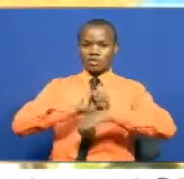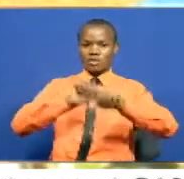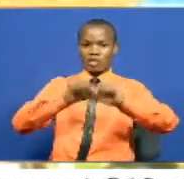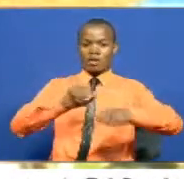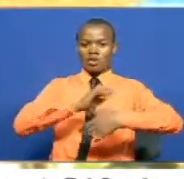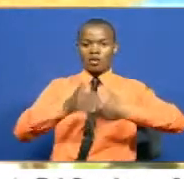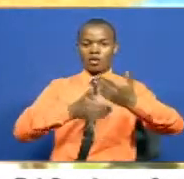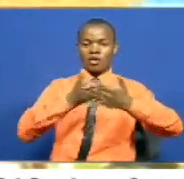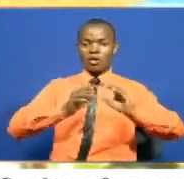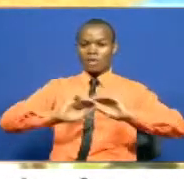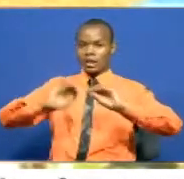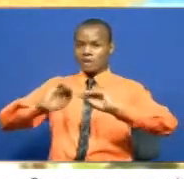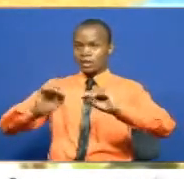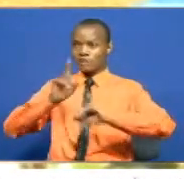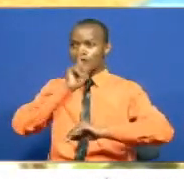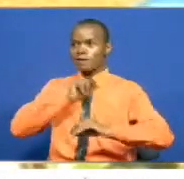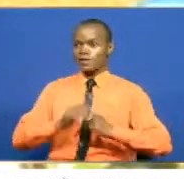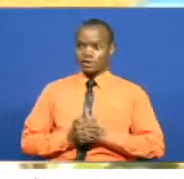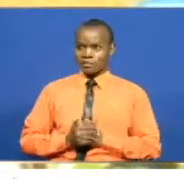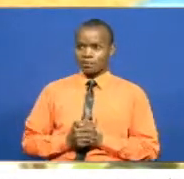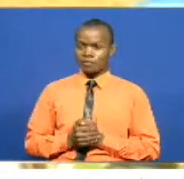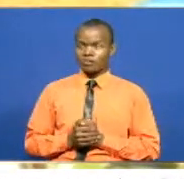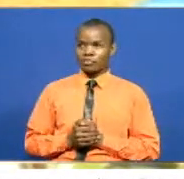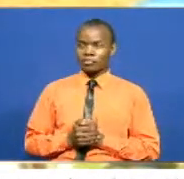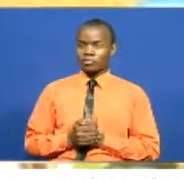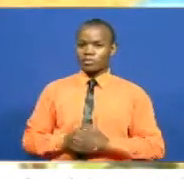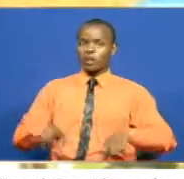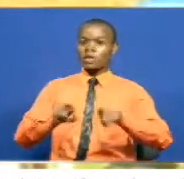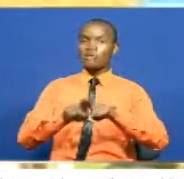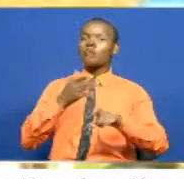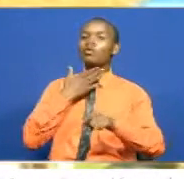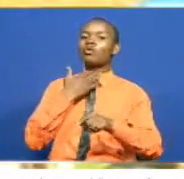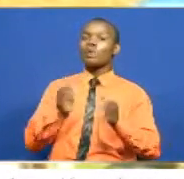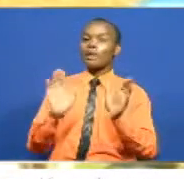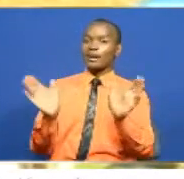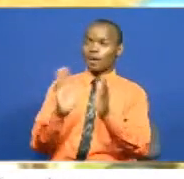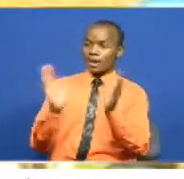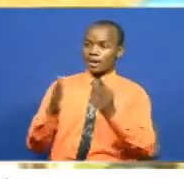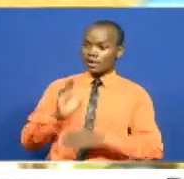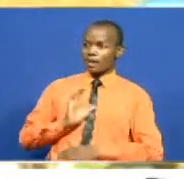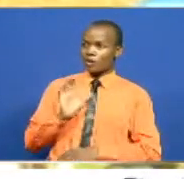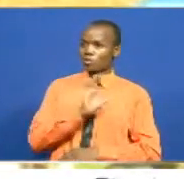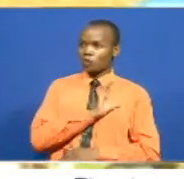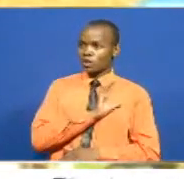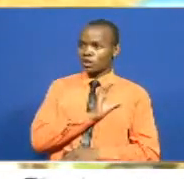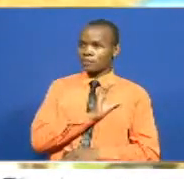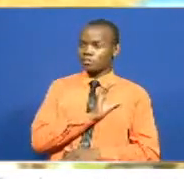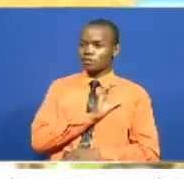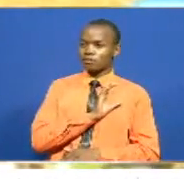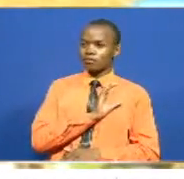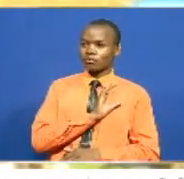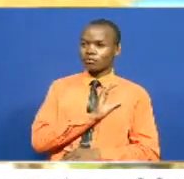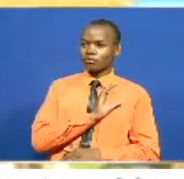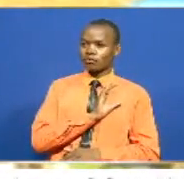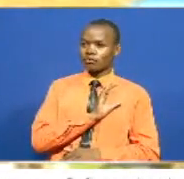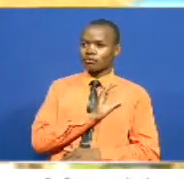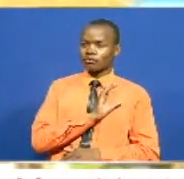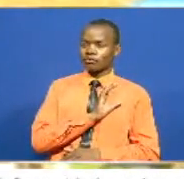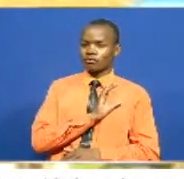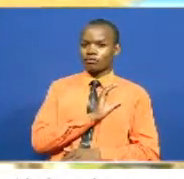have taught them. However, I also want to encourage the community not to